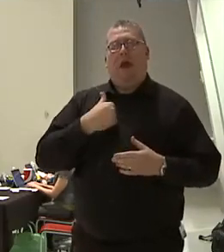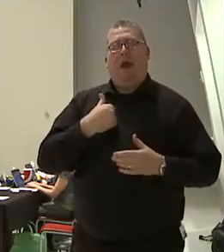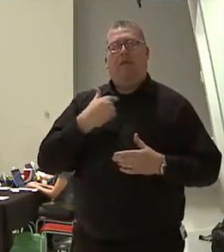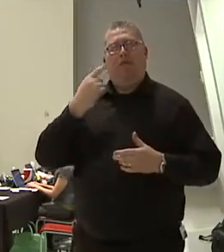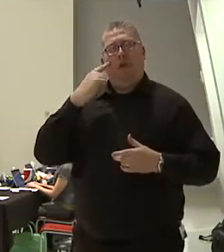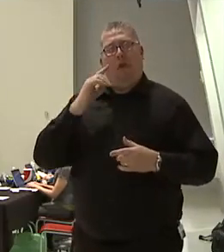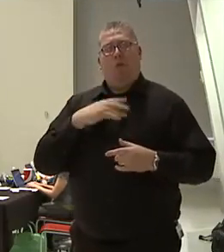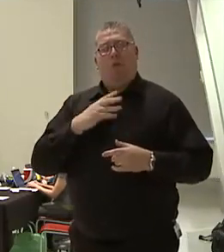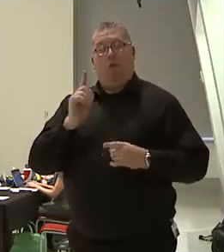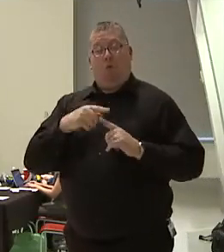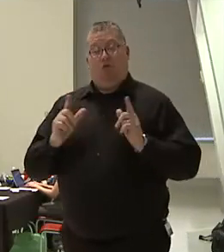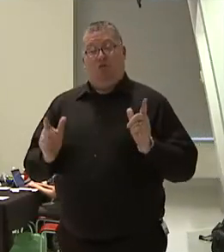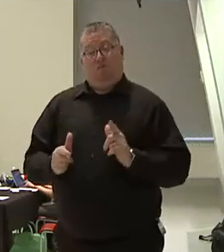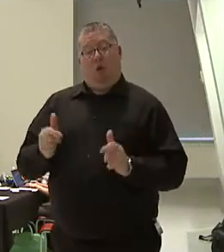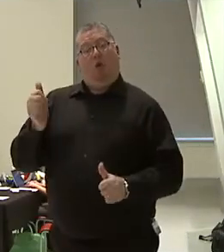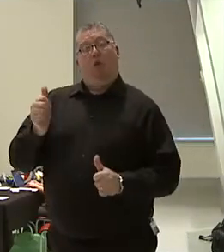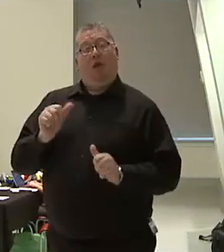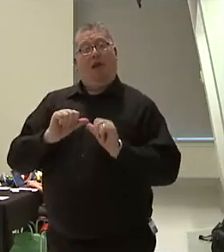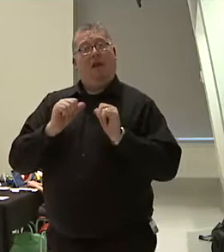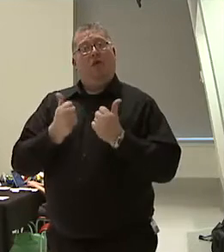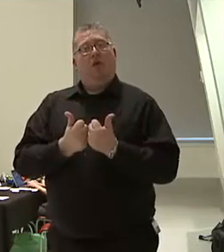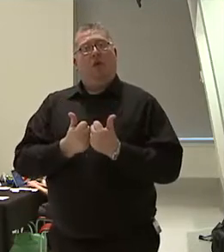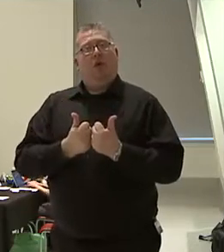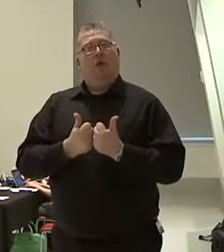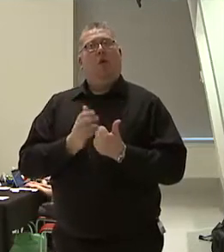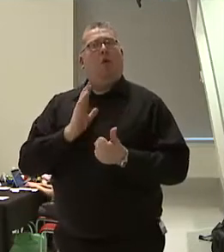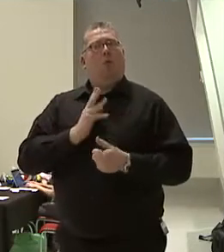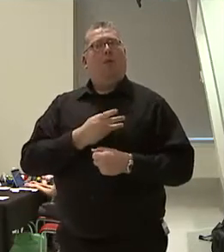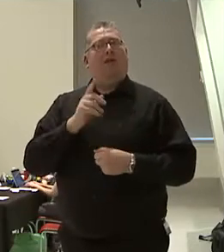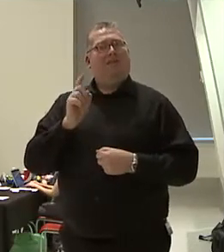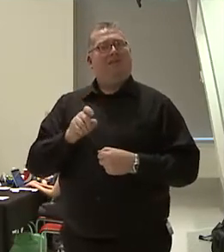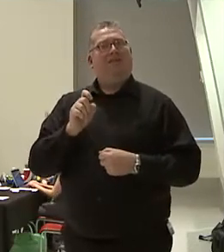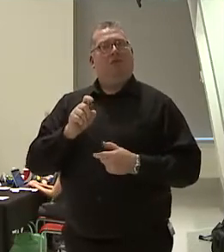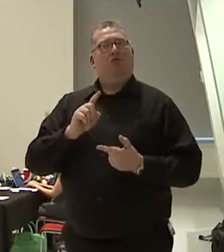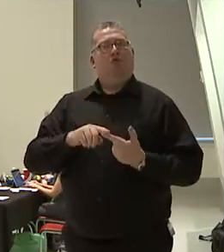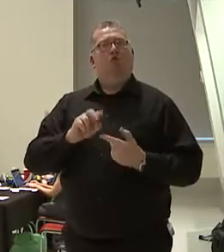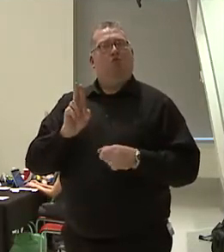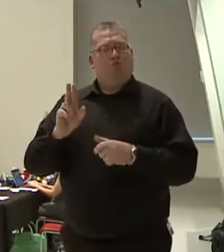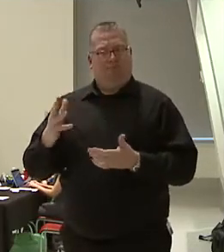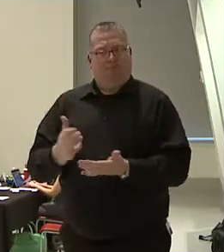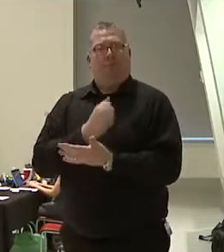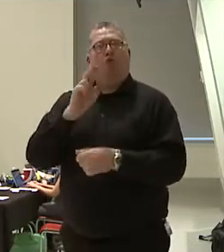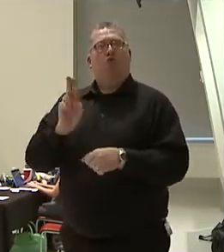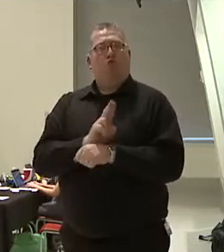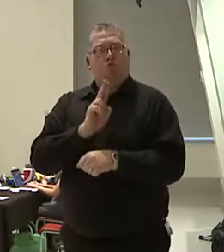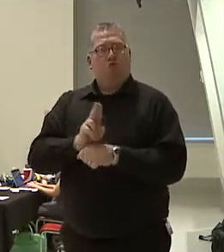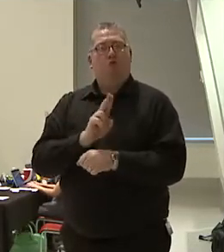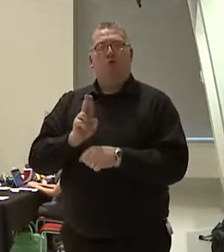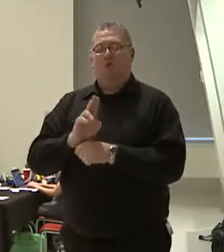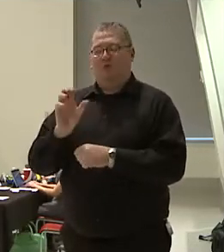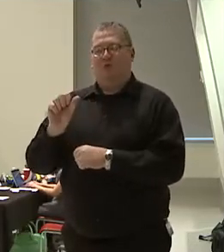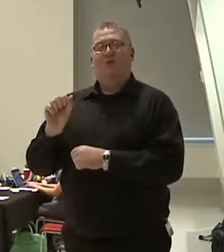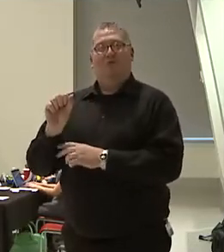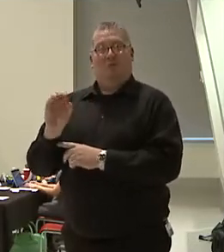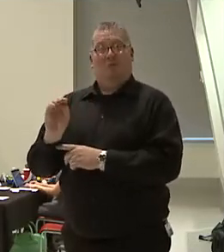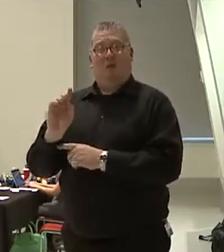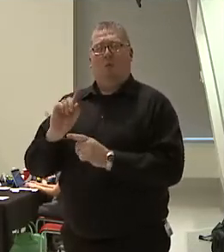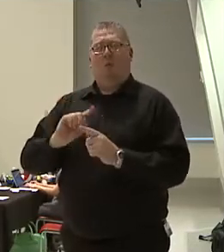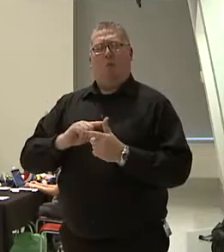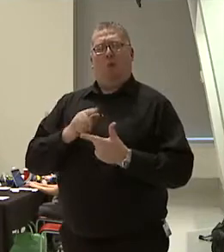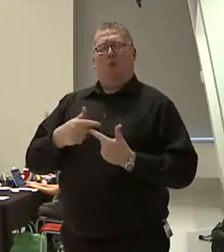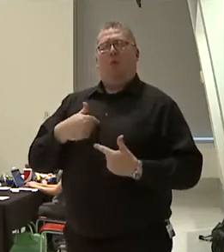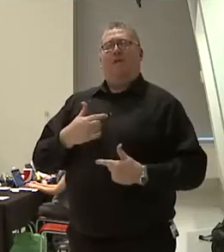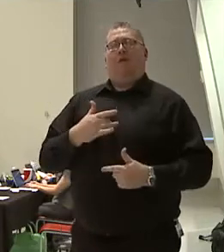But I think when you're a smaller agency, it's an argument for using social media. Because once you get over that learning curve, that